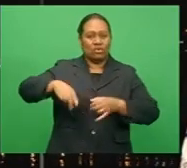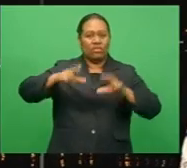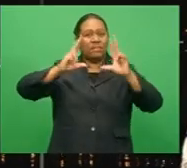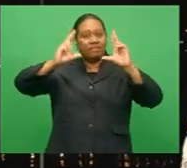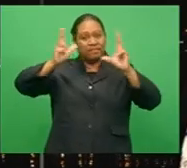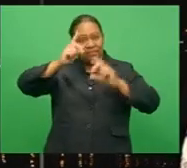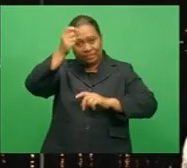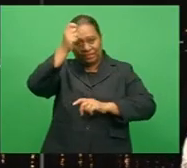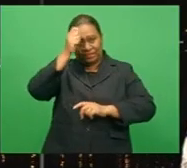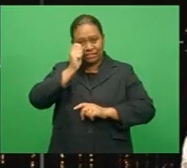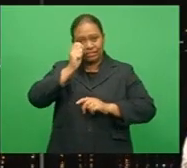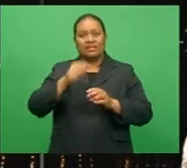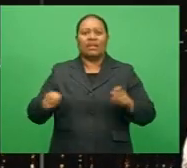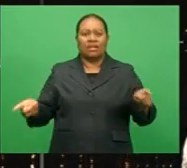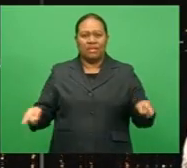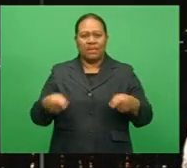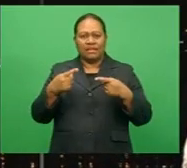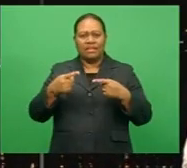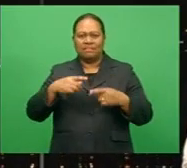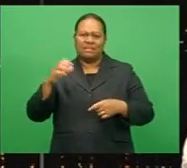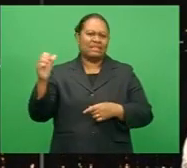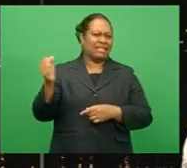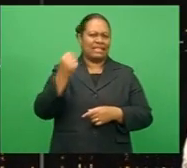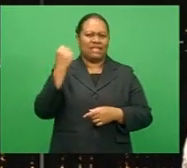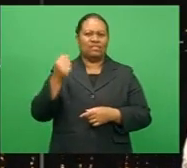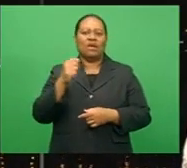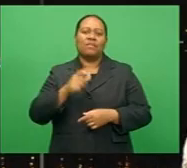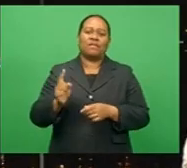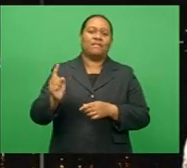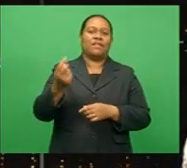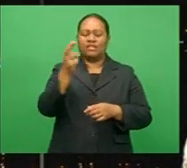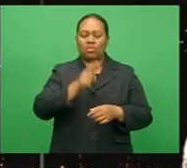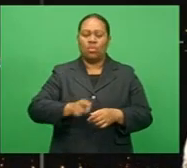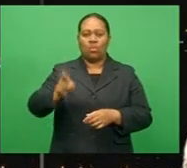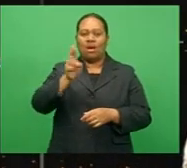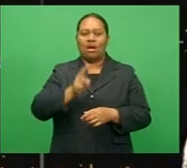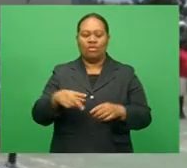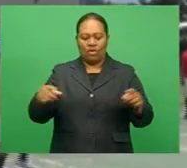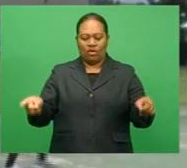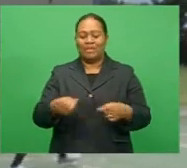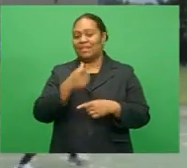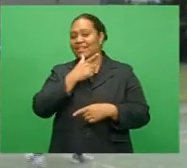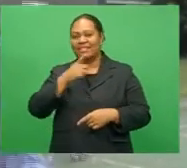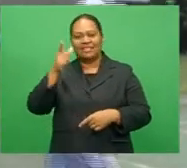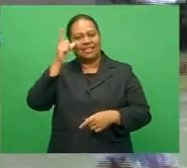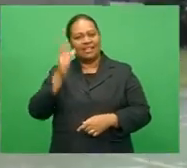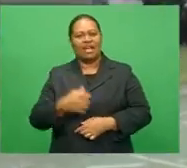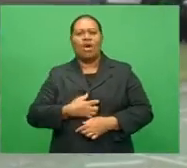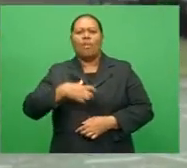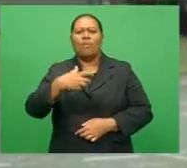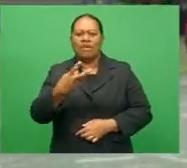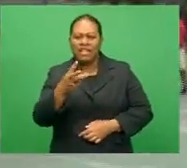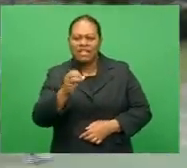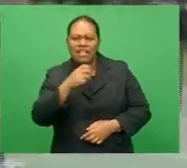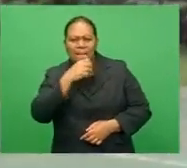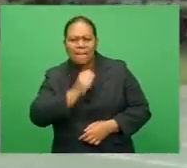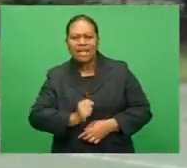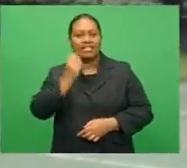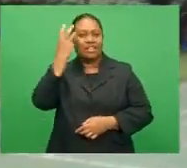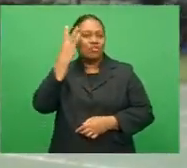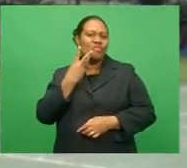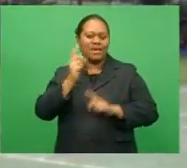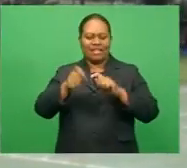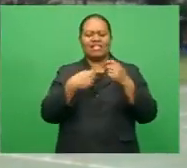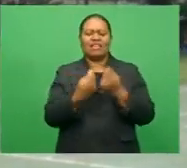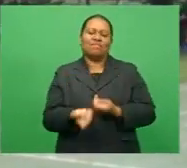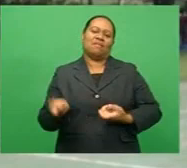League competition has been deemed a success following the first round of competition yesterday. More than 30 men's and women's teams were part